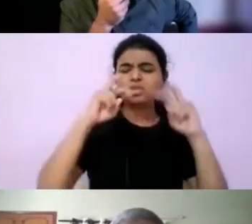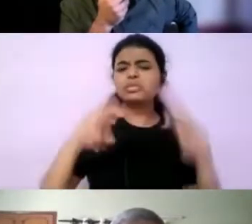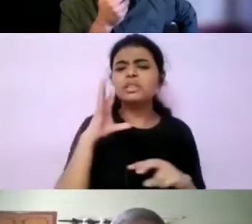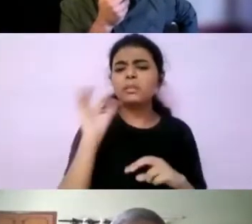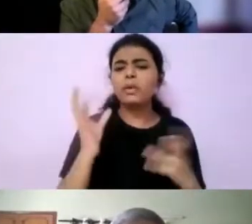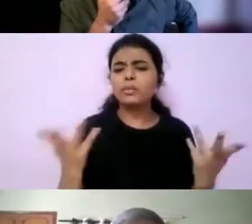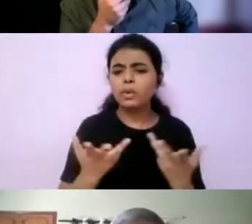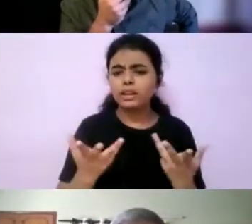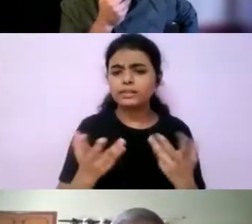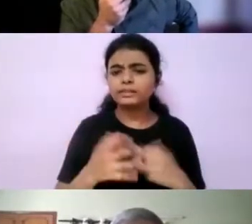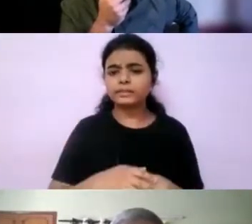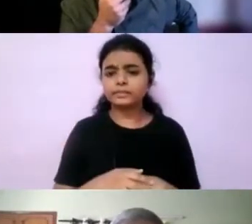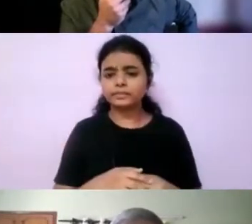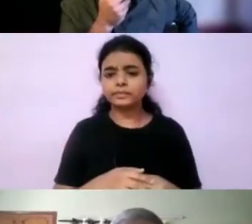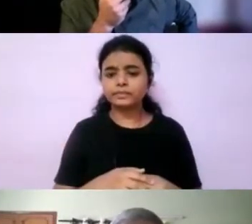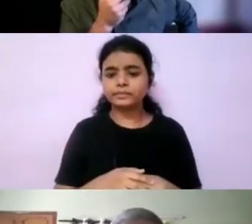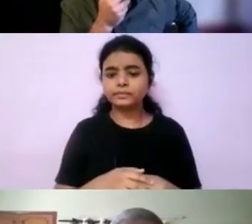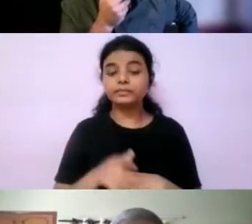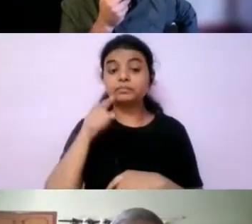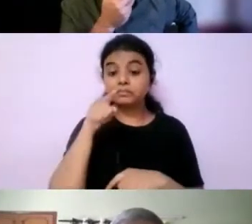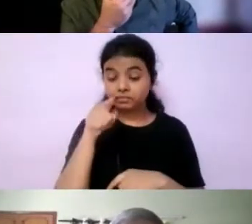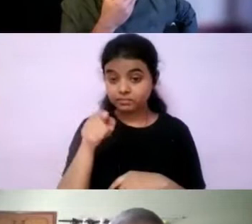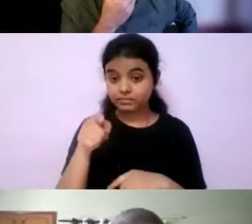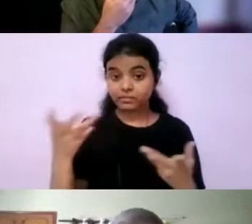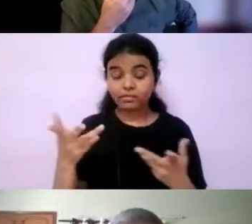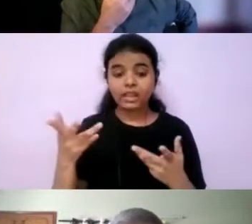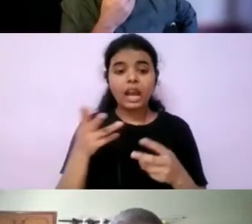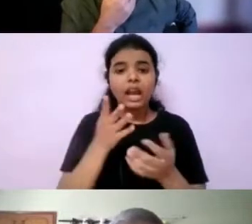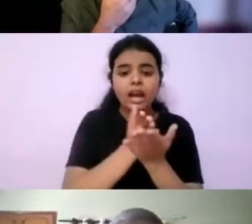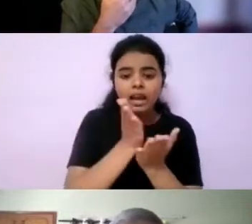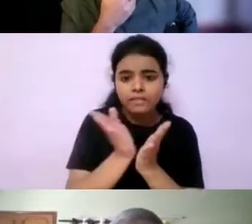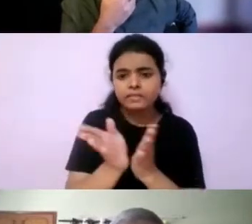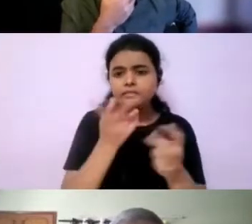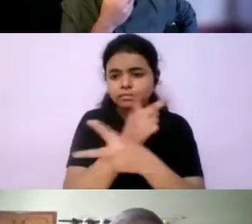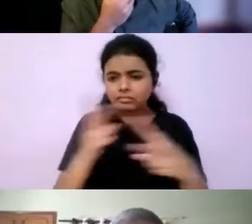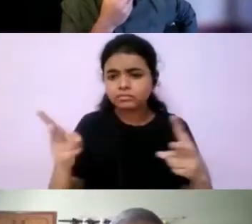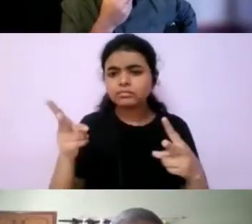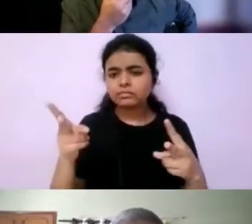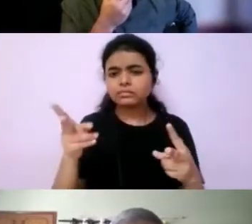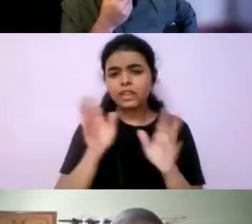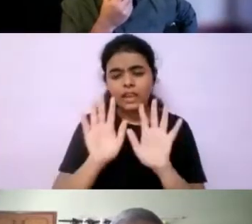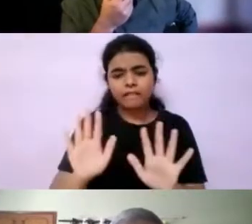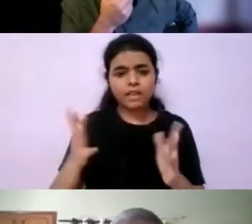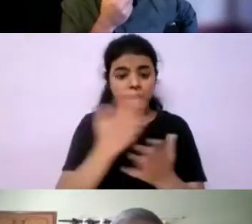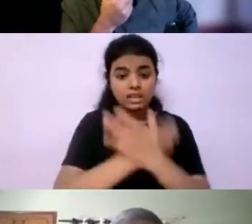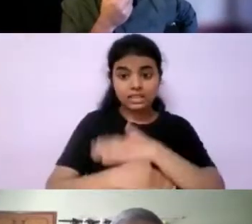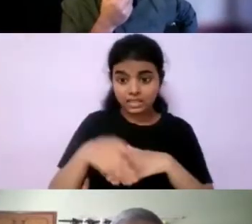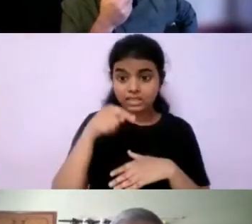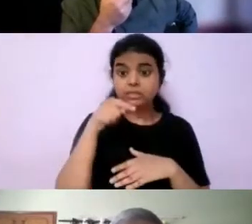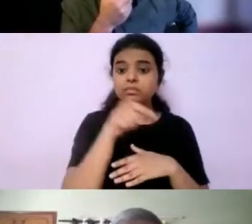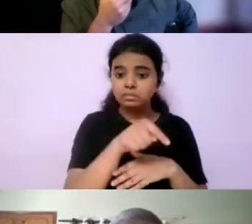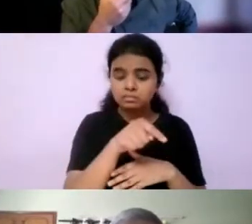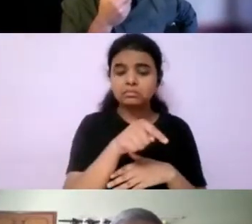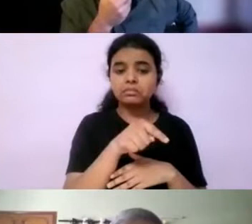our endeavor to explore the various possibilities that disability as a critical tool